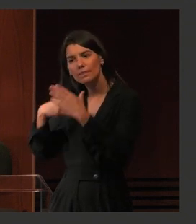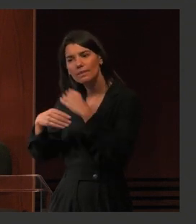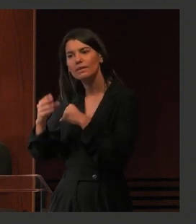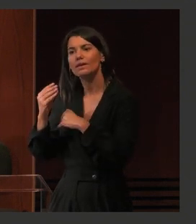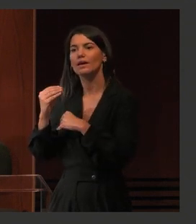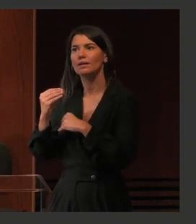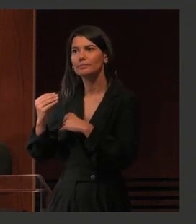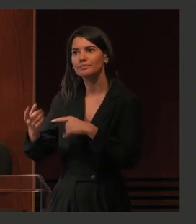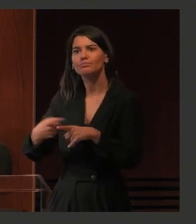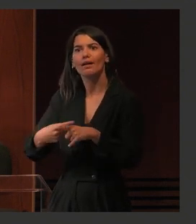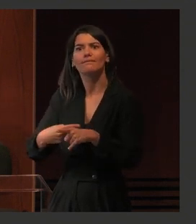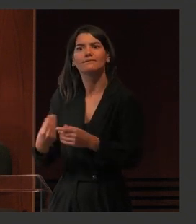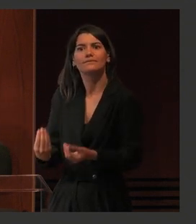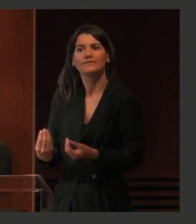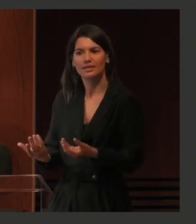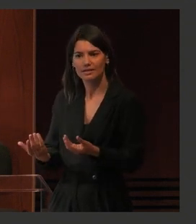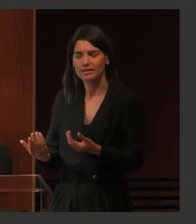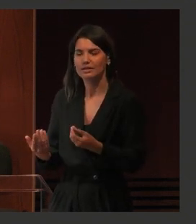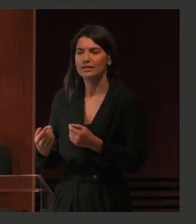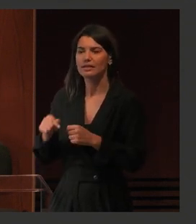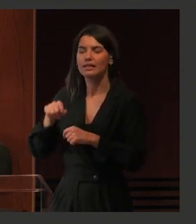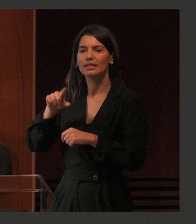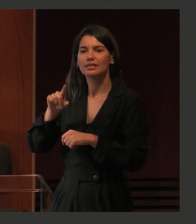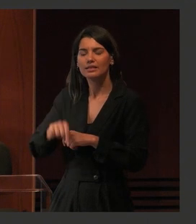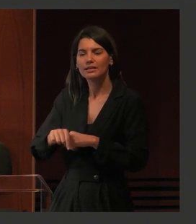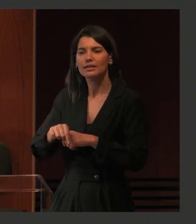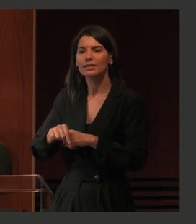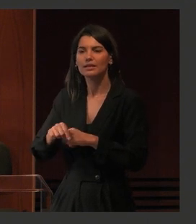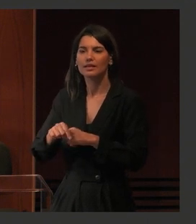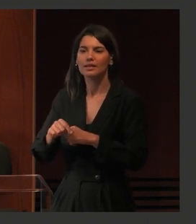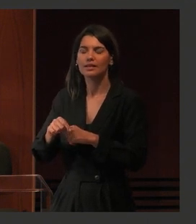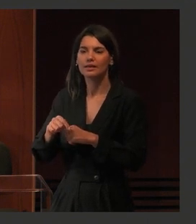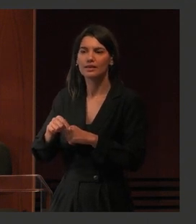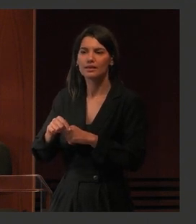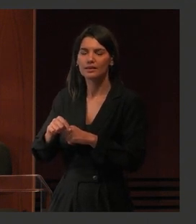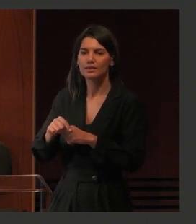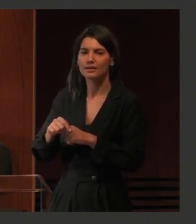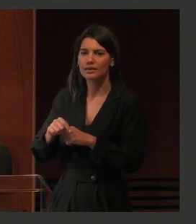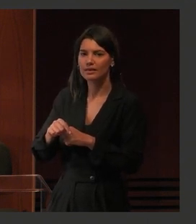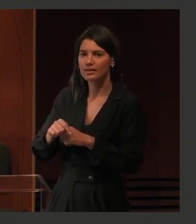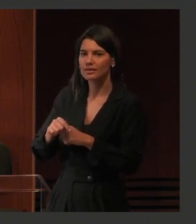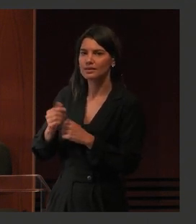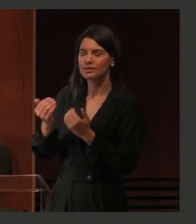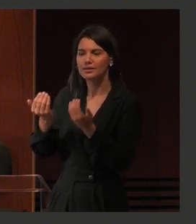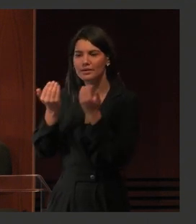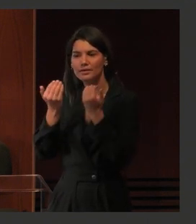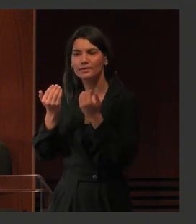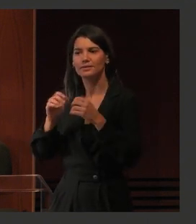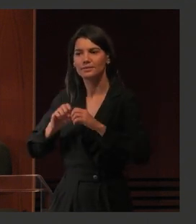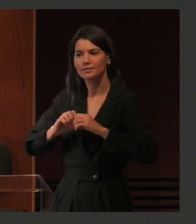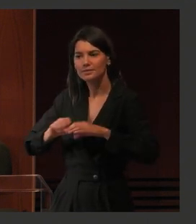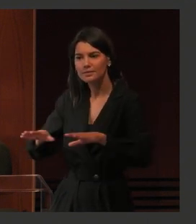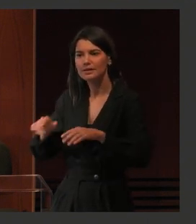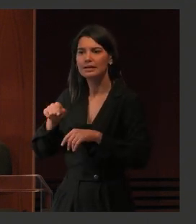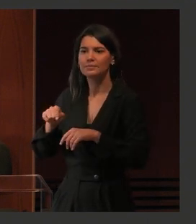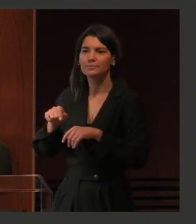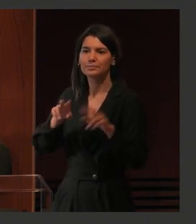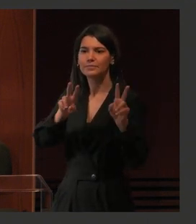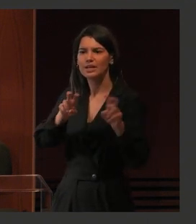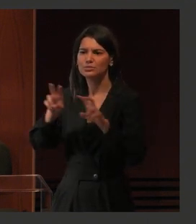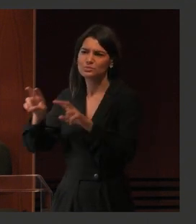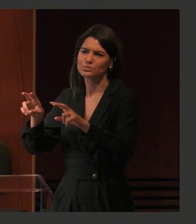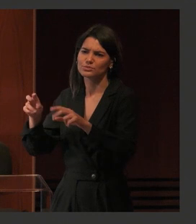educational message is coming through a popular media, is coming through popular subjects. There is a